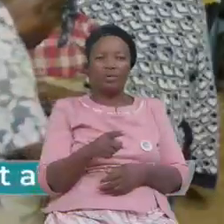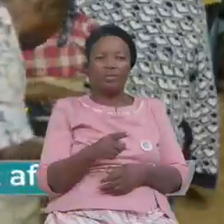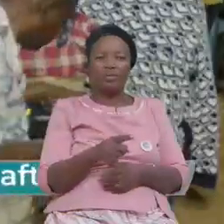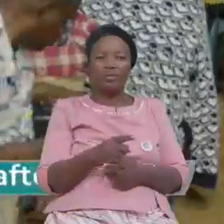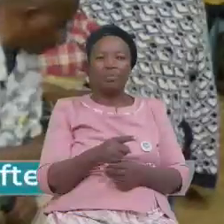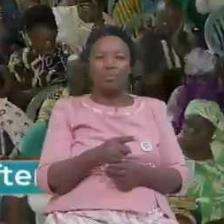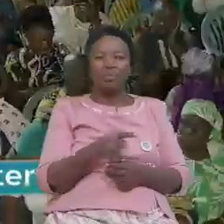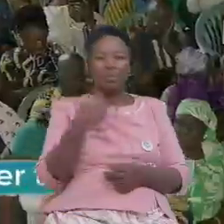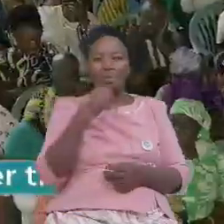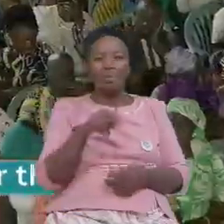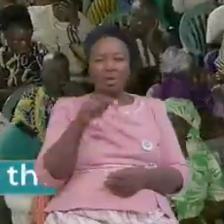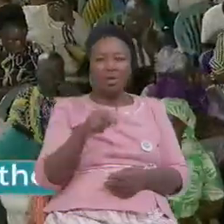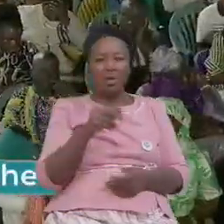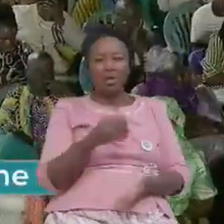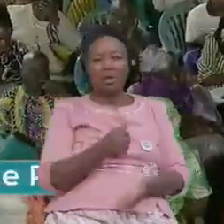who needed help.